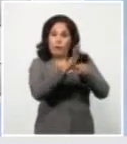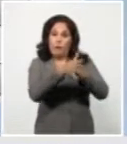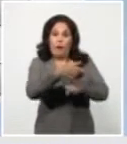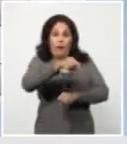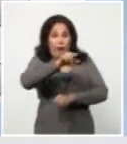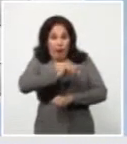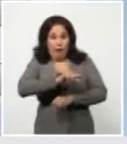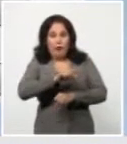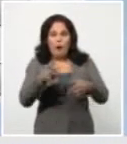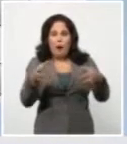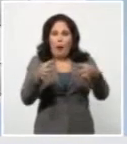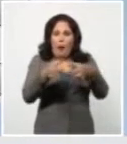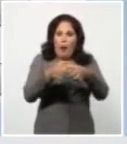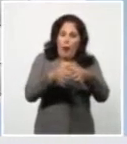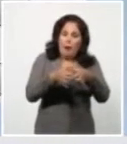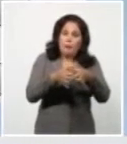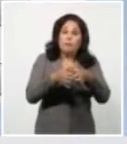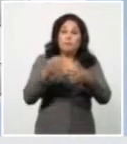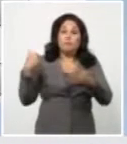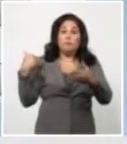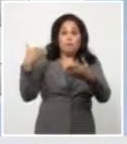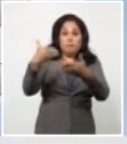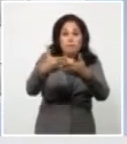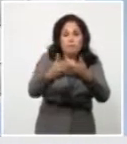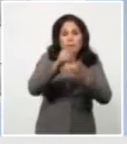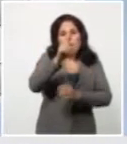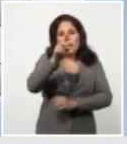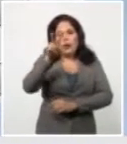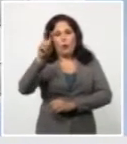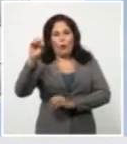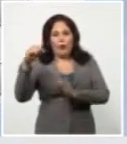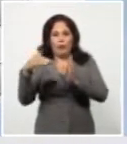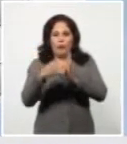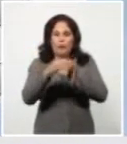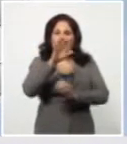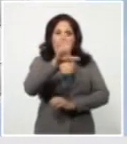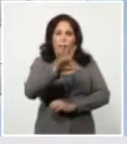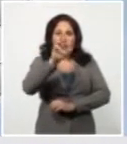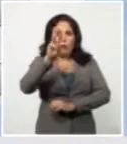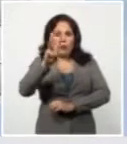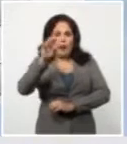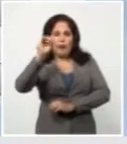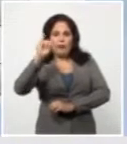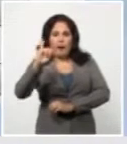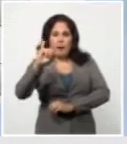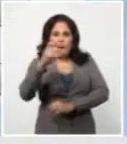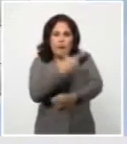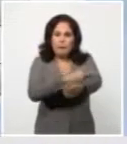0.43%. Cuba already accumulates